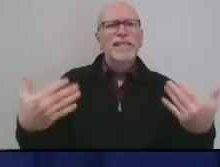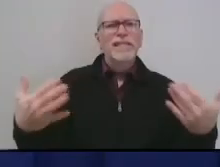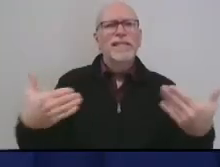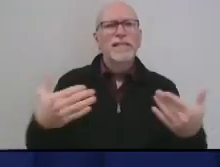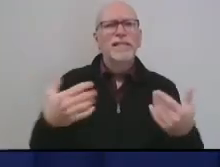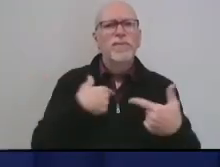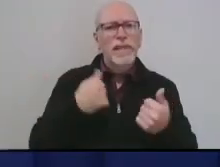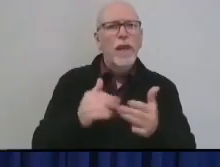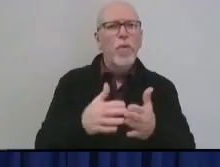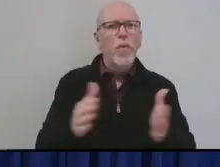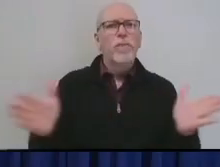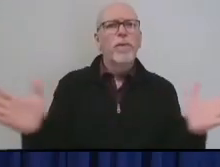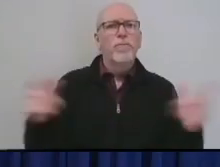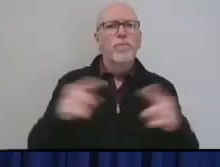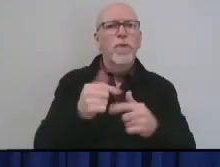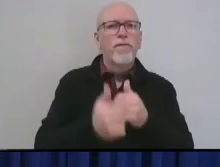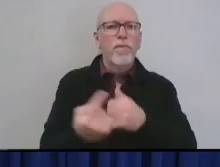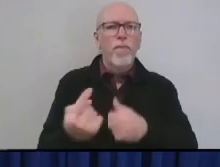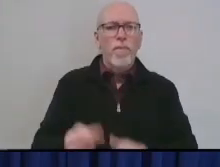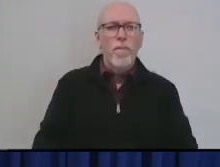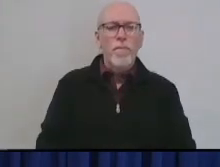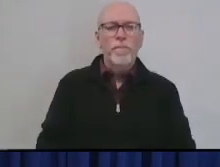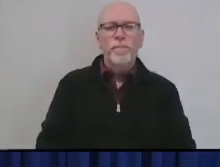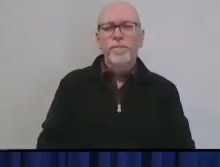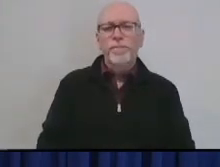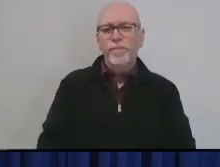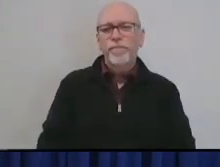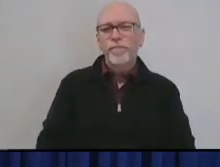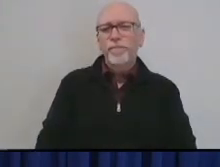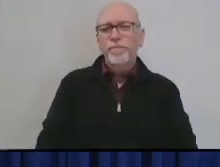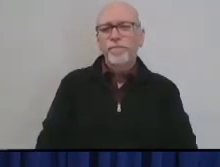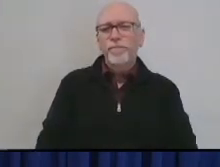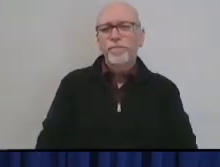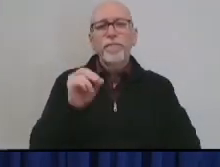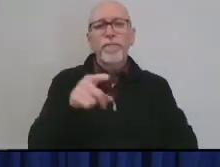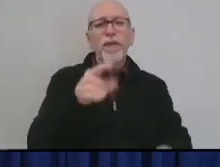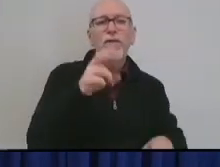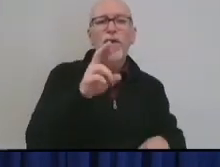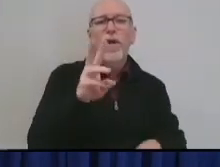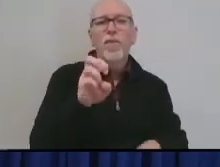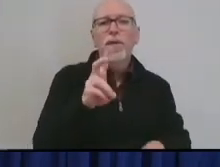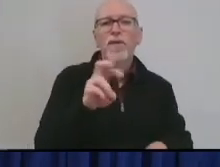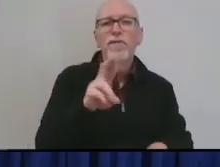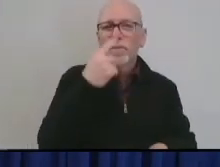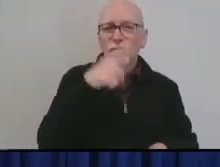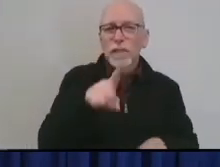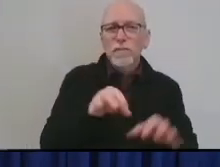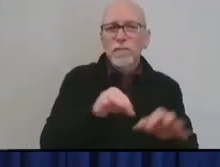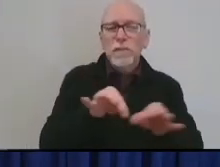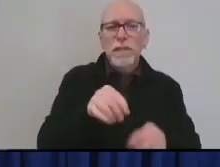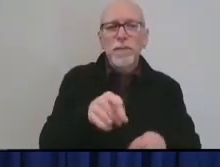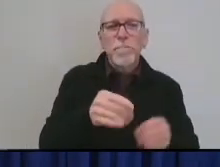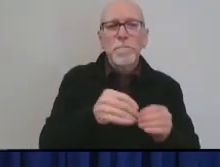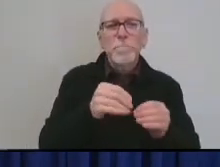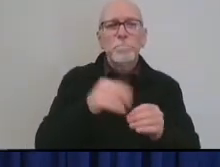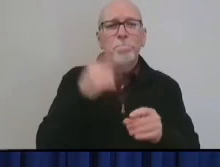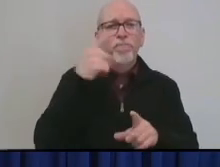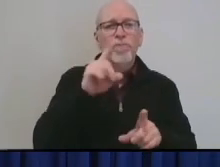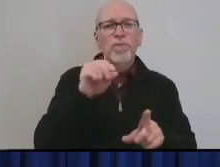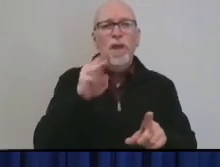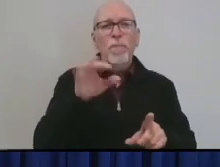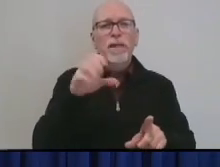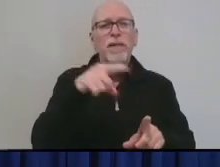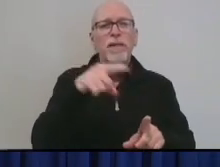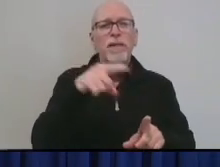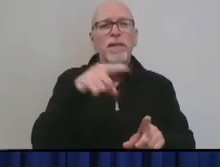to everybody. Yeah, and Lindsay, would you just speak once more for just Dominic's benefit and